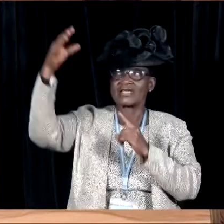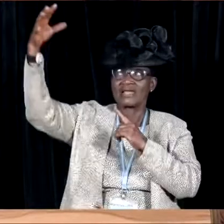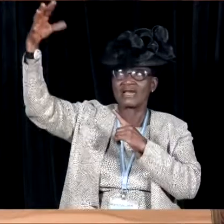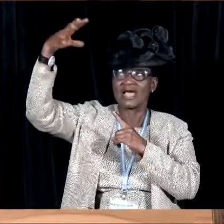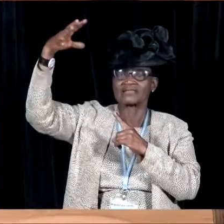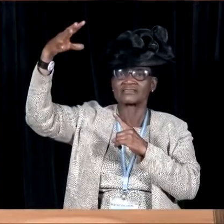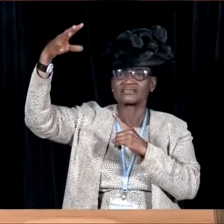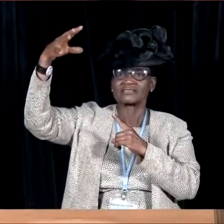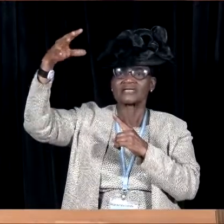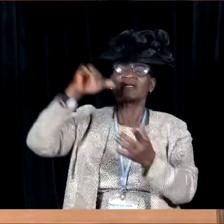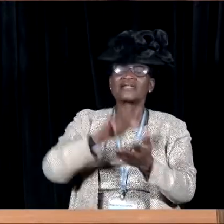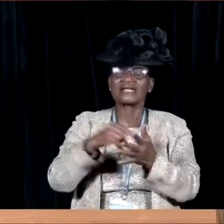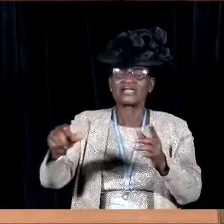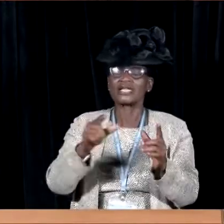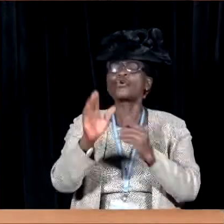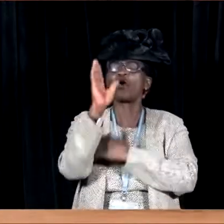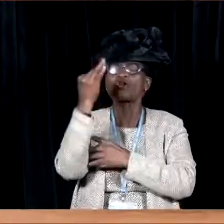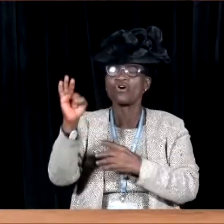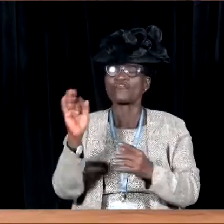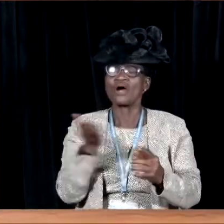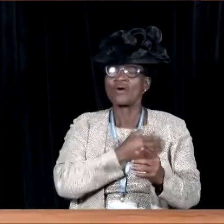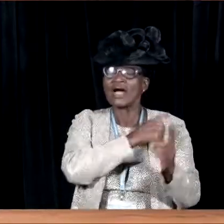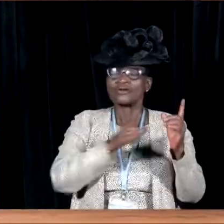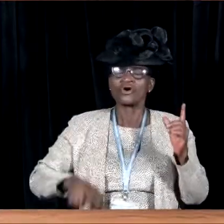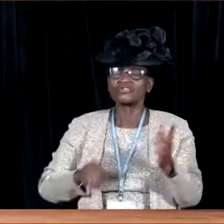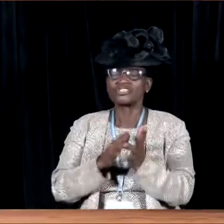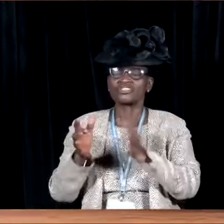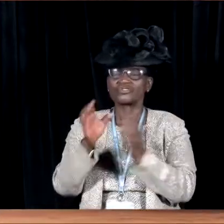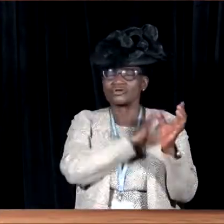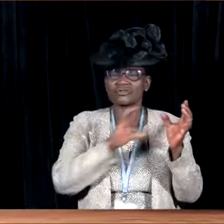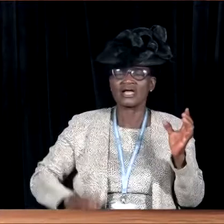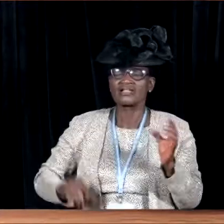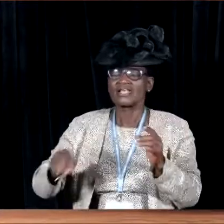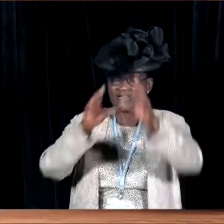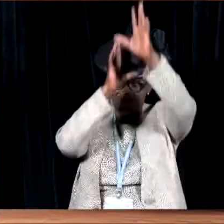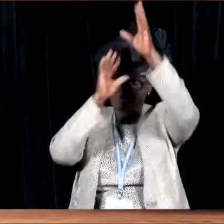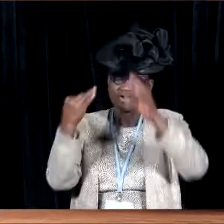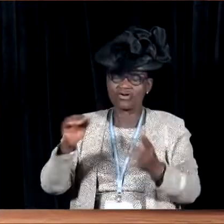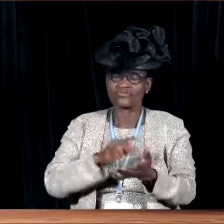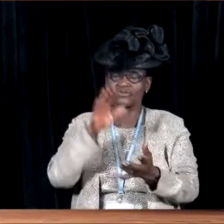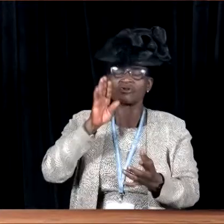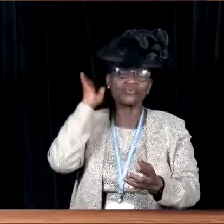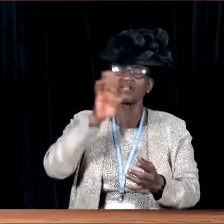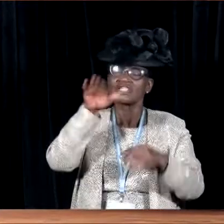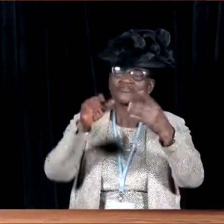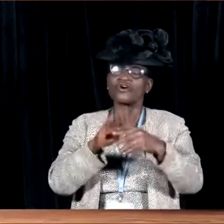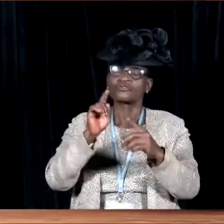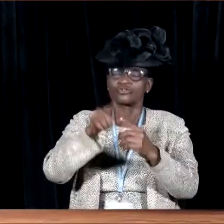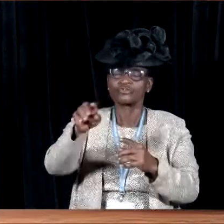That the God of our Lord Jesus Christ, the Father of glory, may give unto you the spirit of